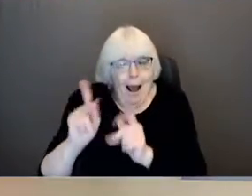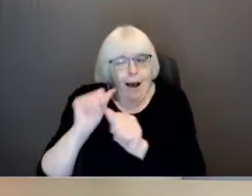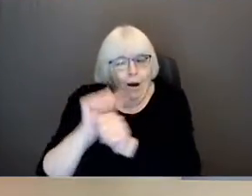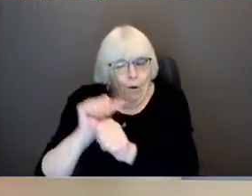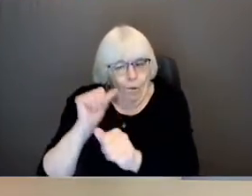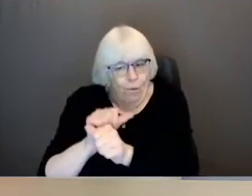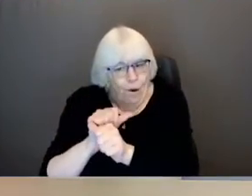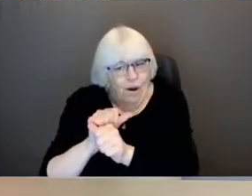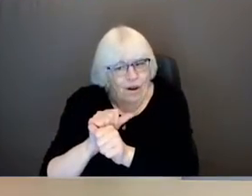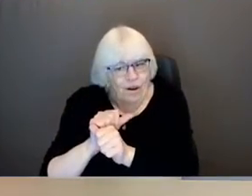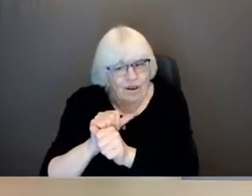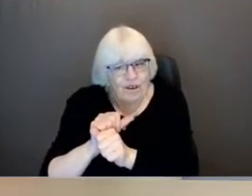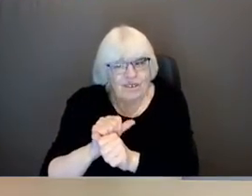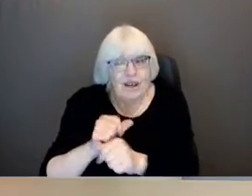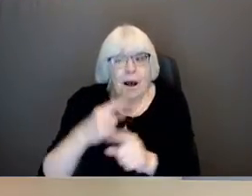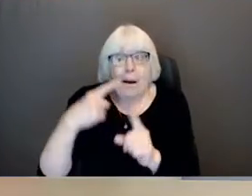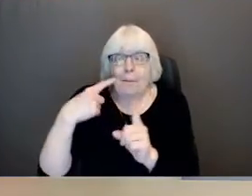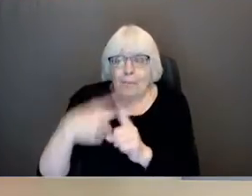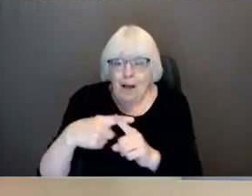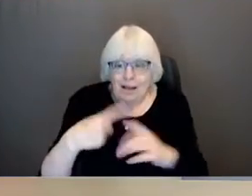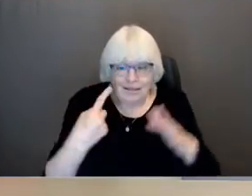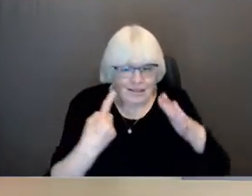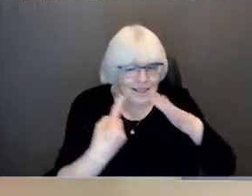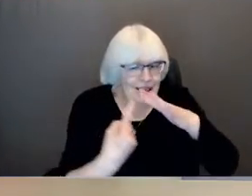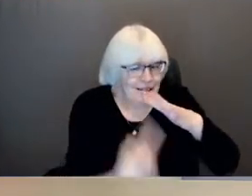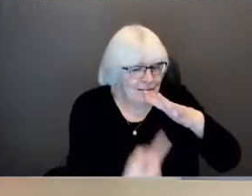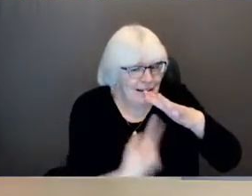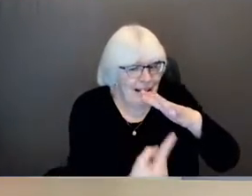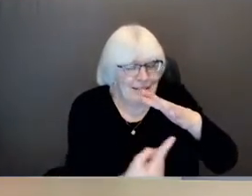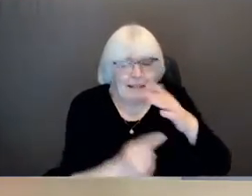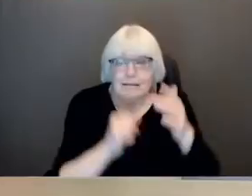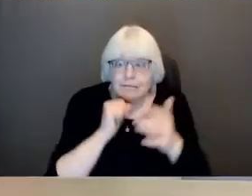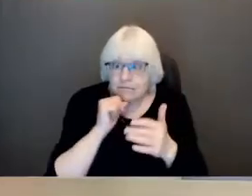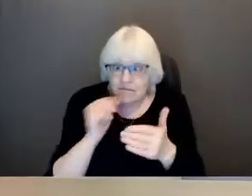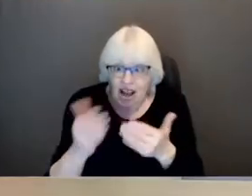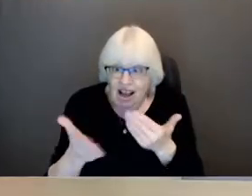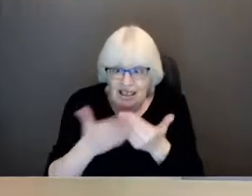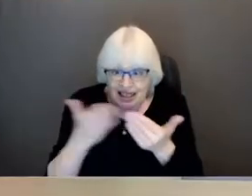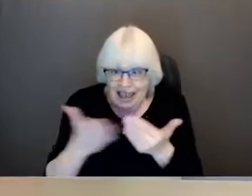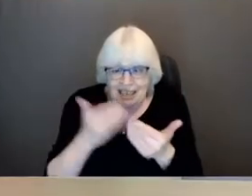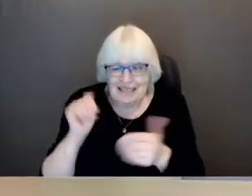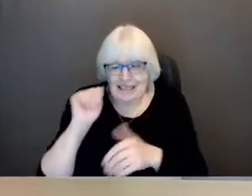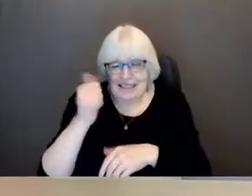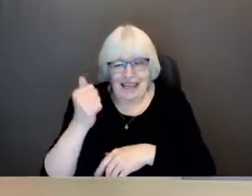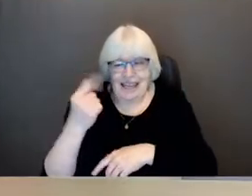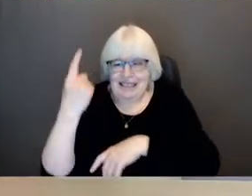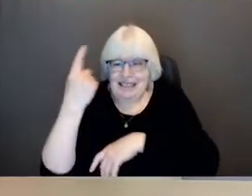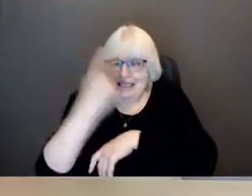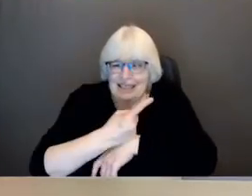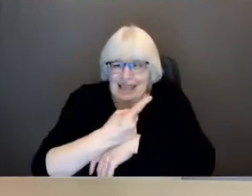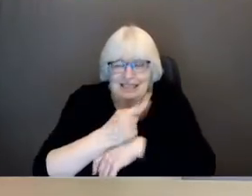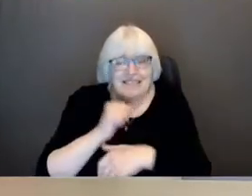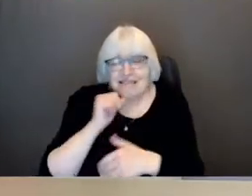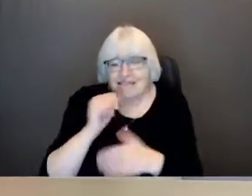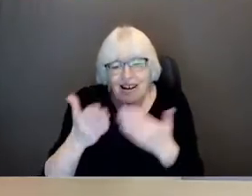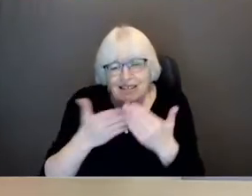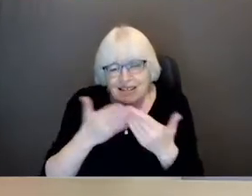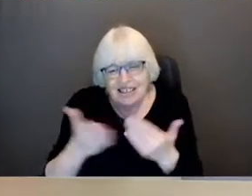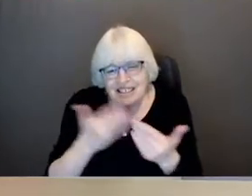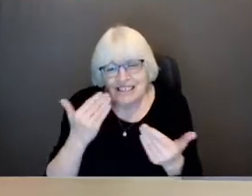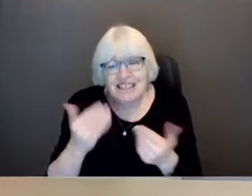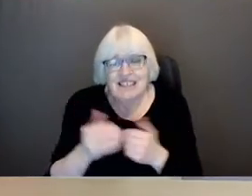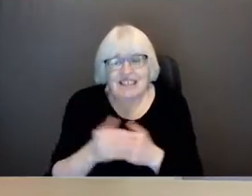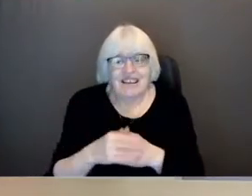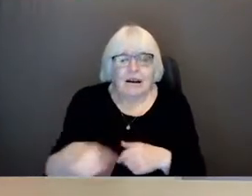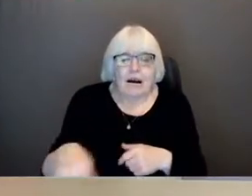help from a compliance point of view as well, Louise. If we find out about situations, however,